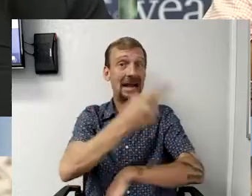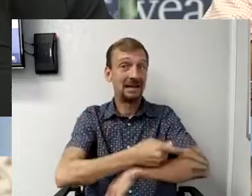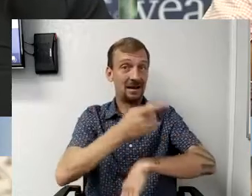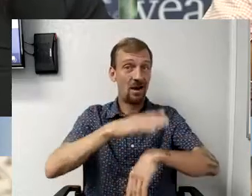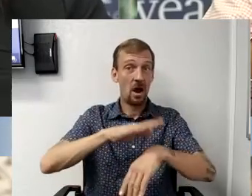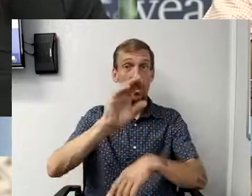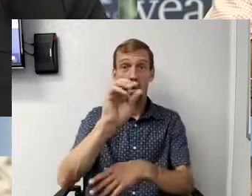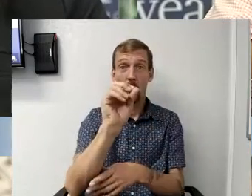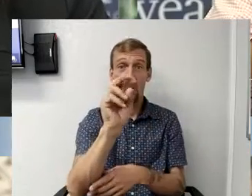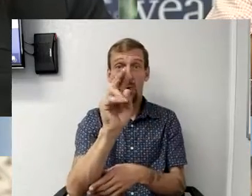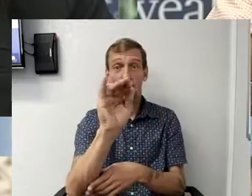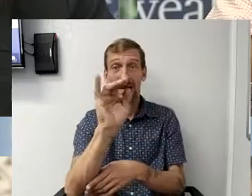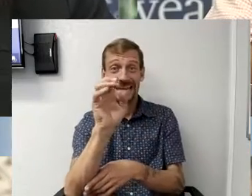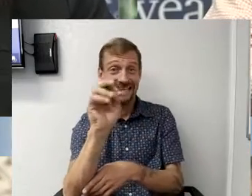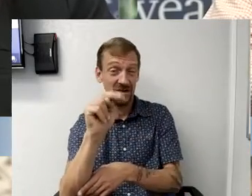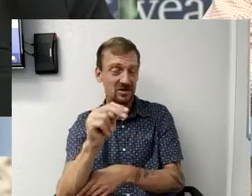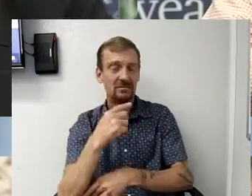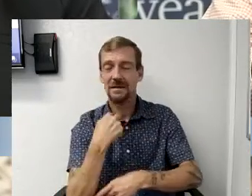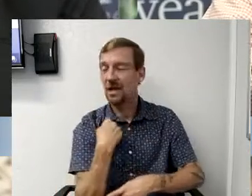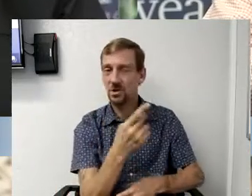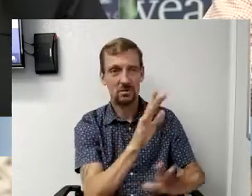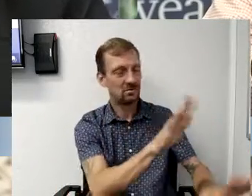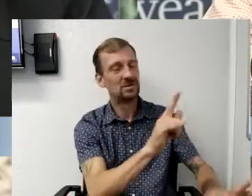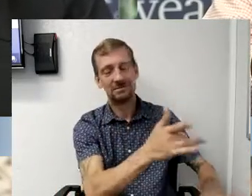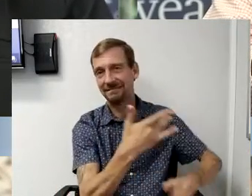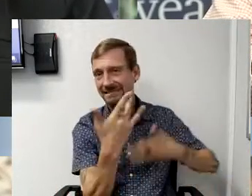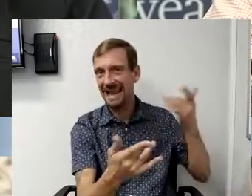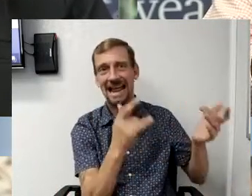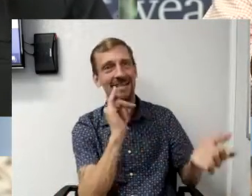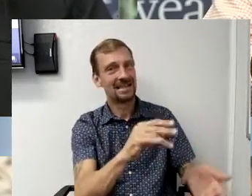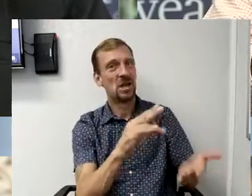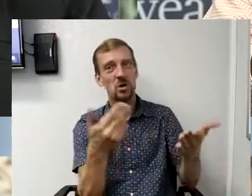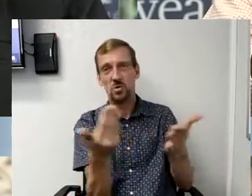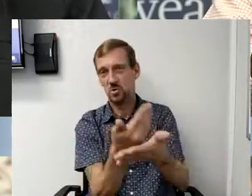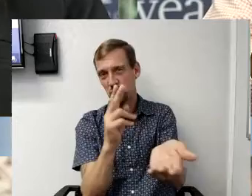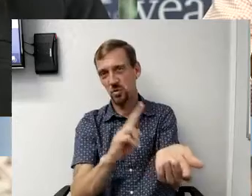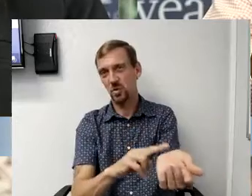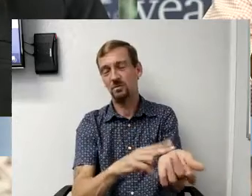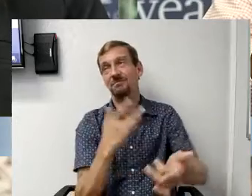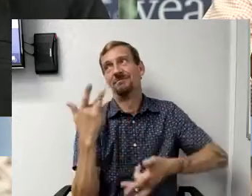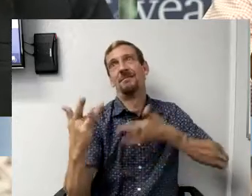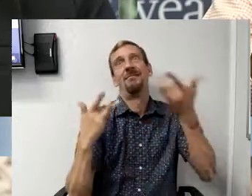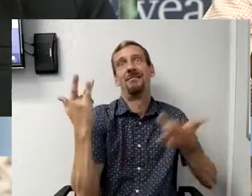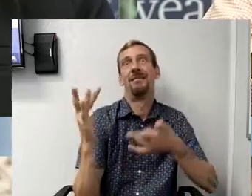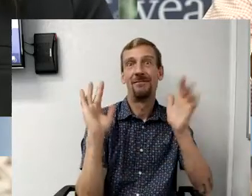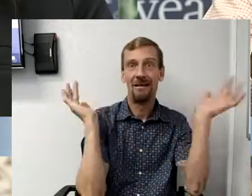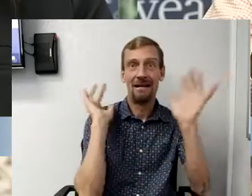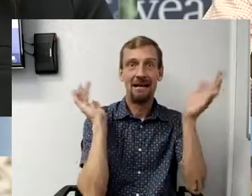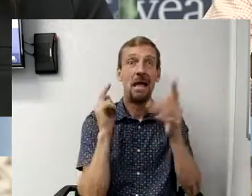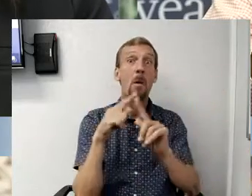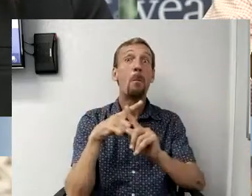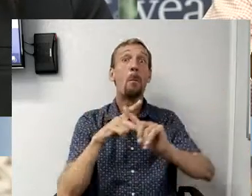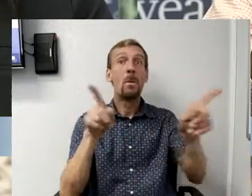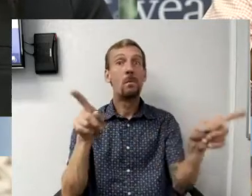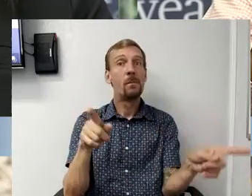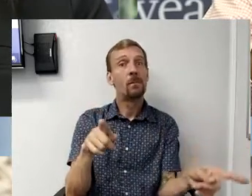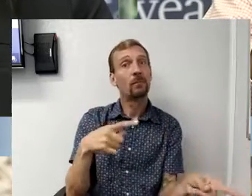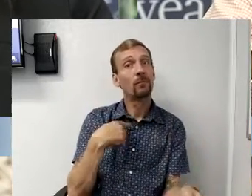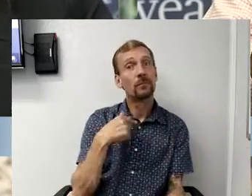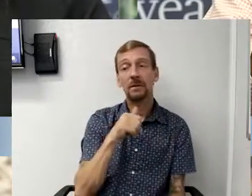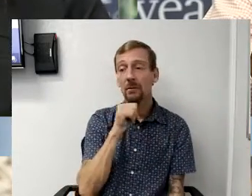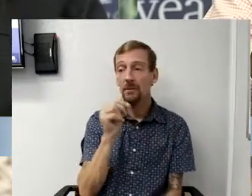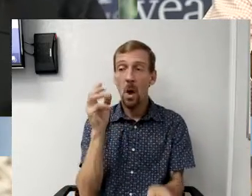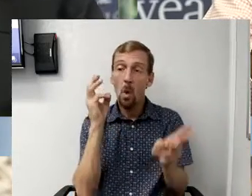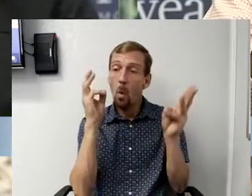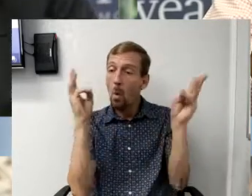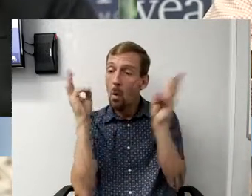you've got this. And she's excited. So I am not as worried as I